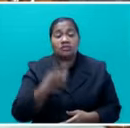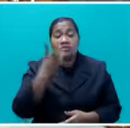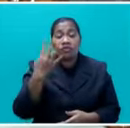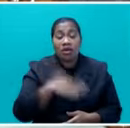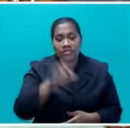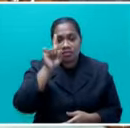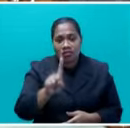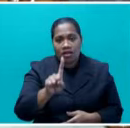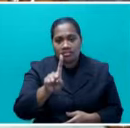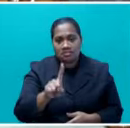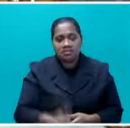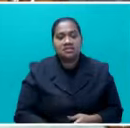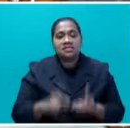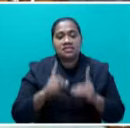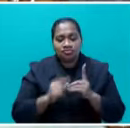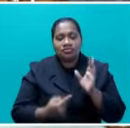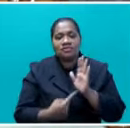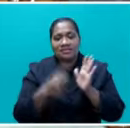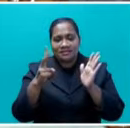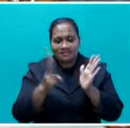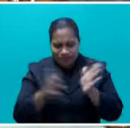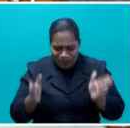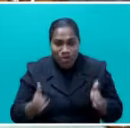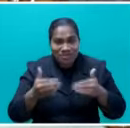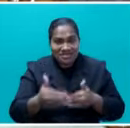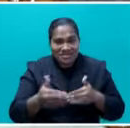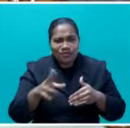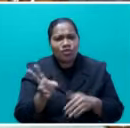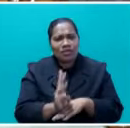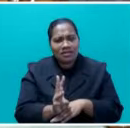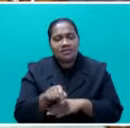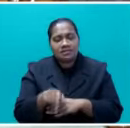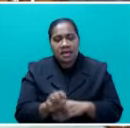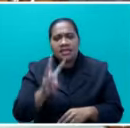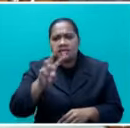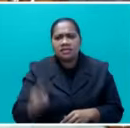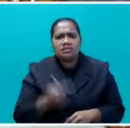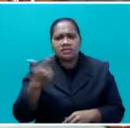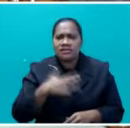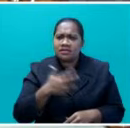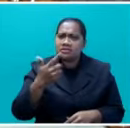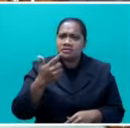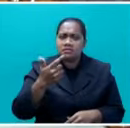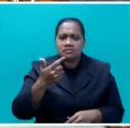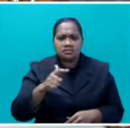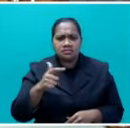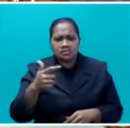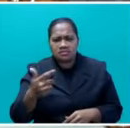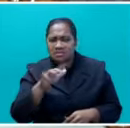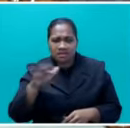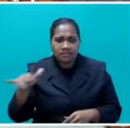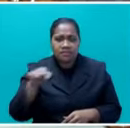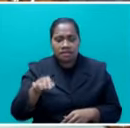143,401 digital terrestrial television set-top boxes and 3,738 digital satellite receivers.